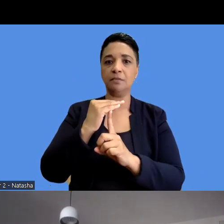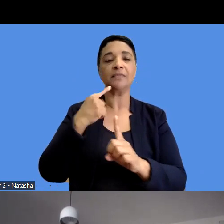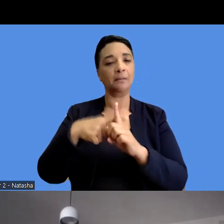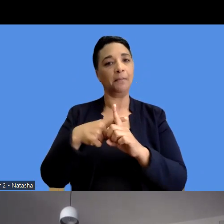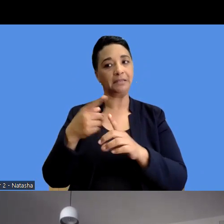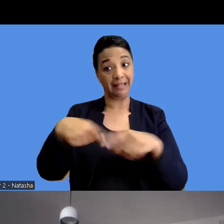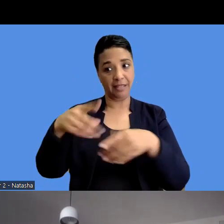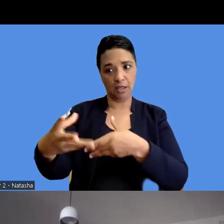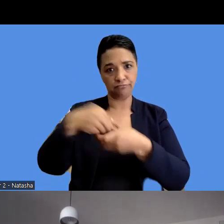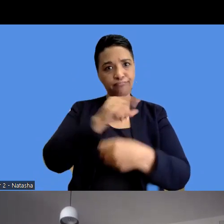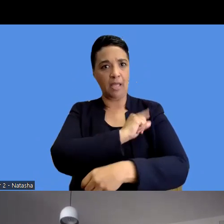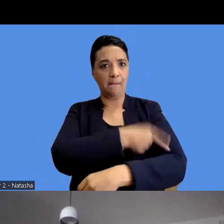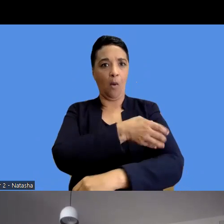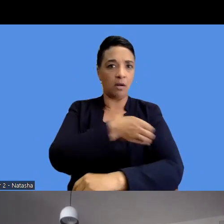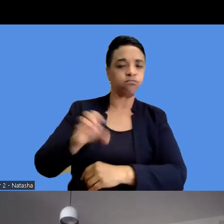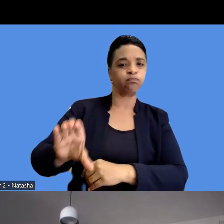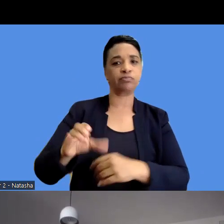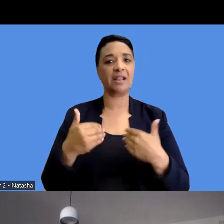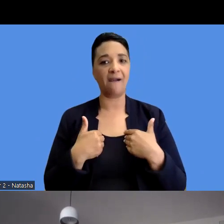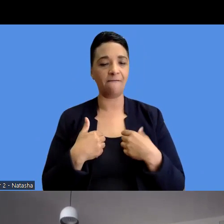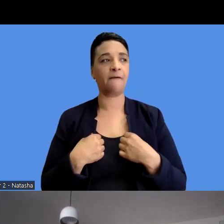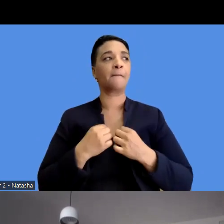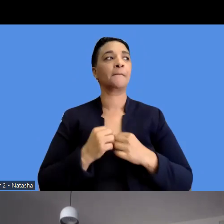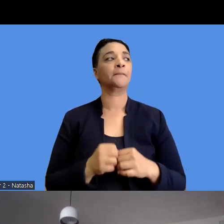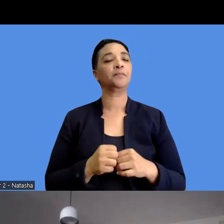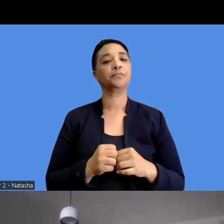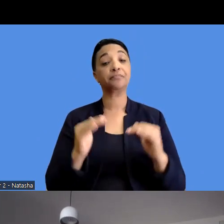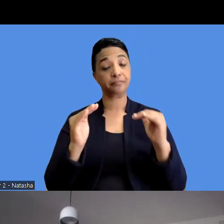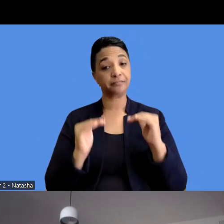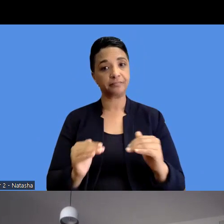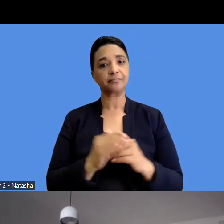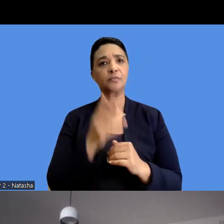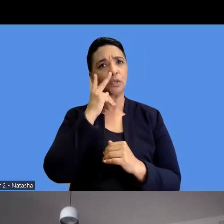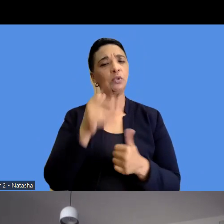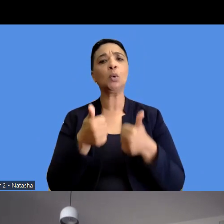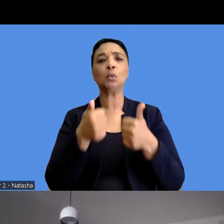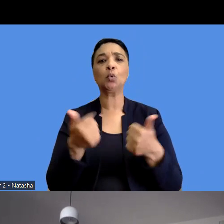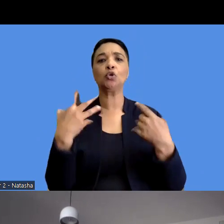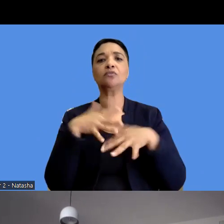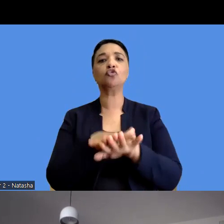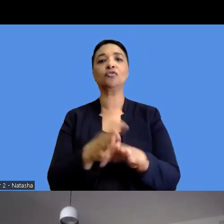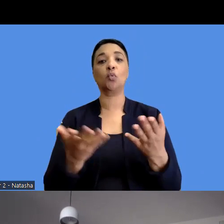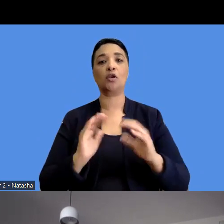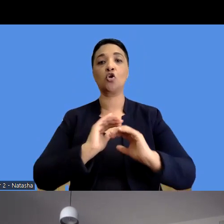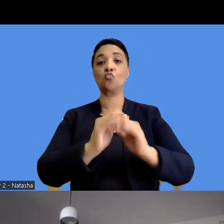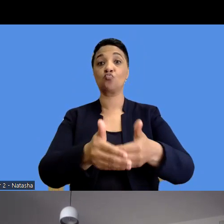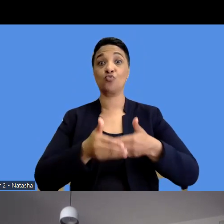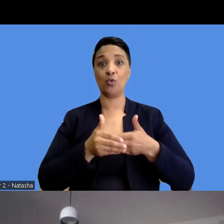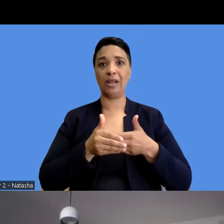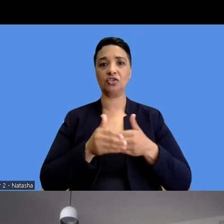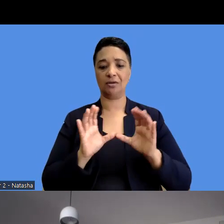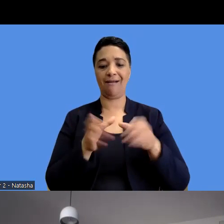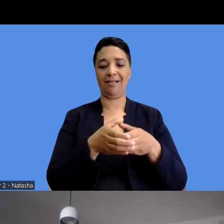role. There was also a good integration through the protection cluster or the